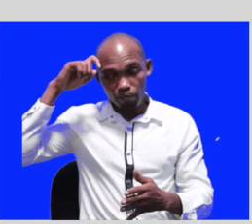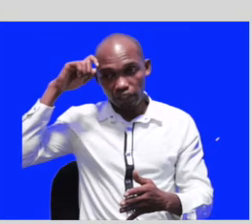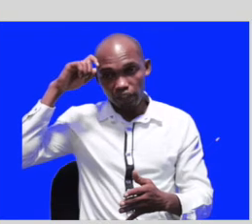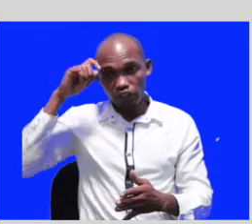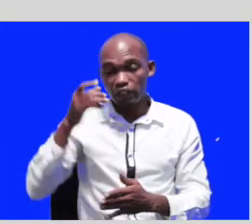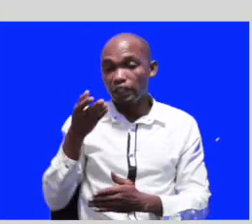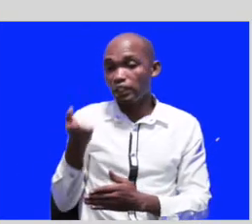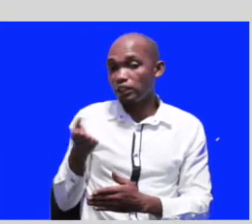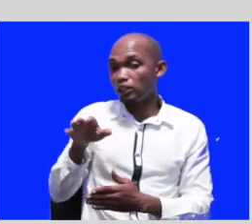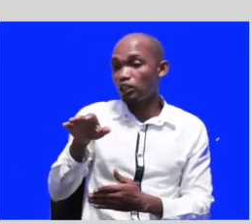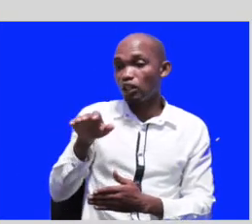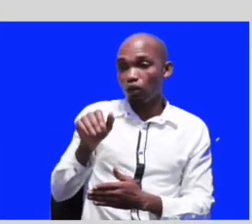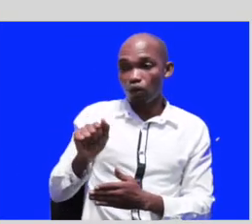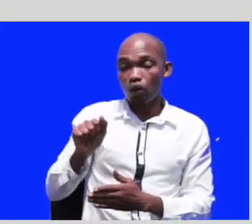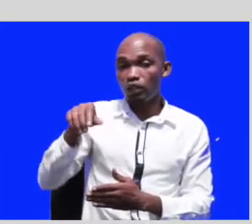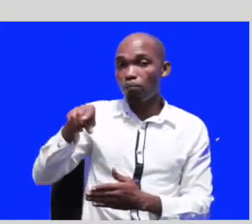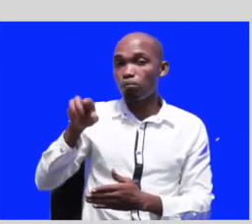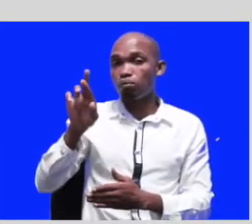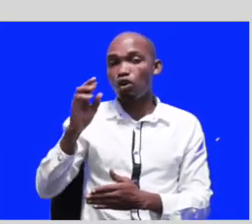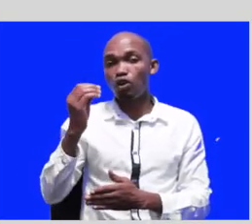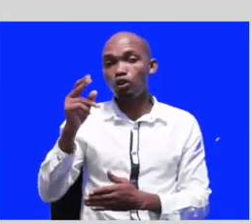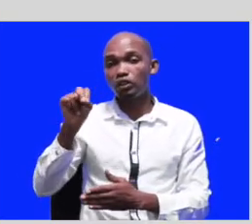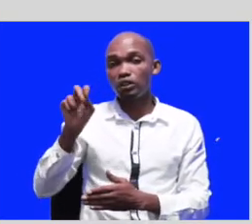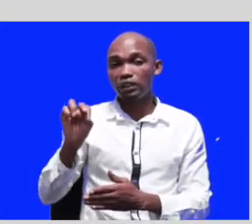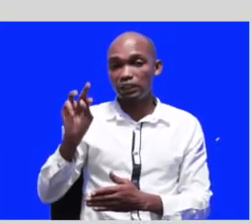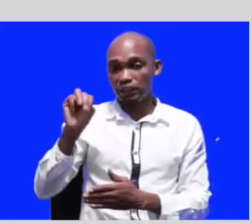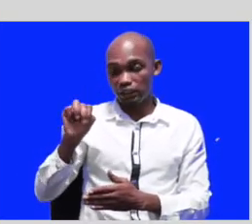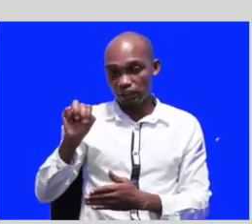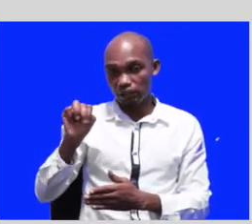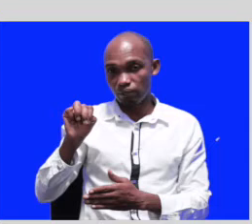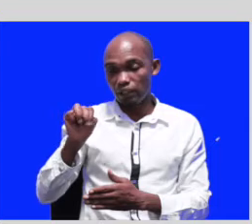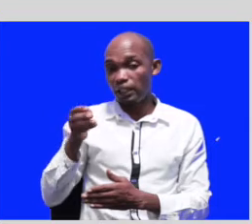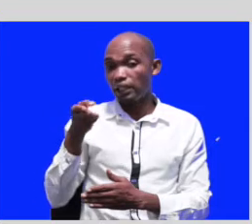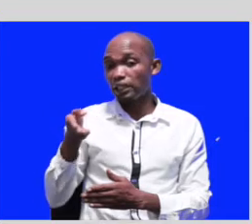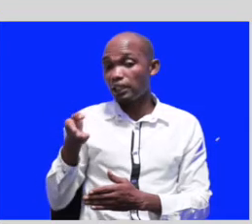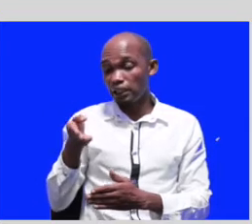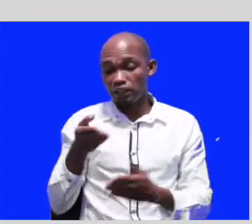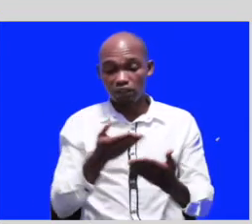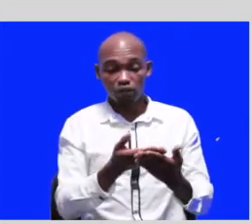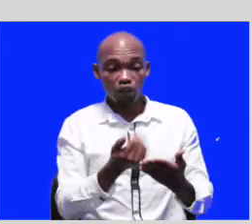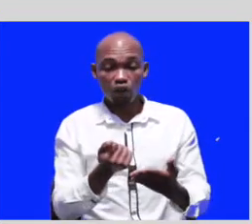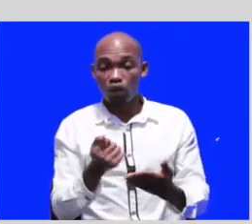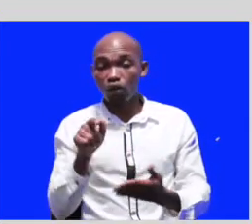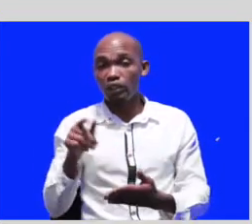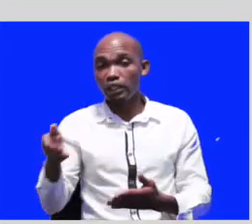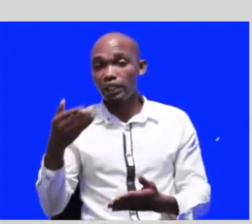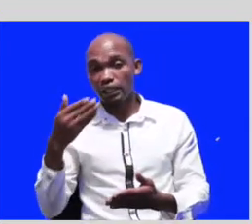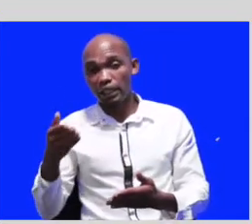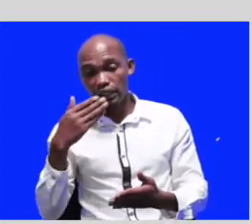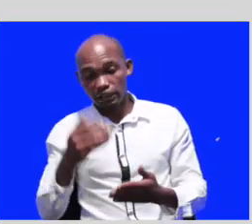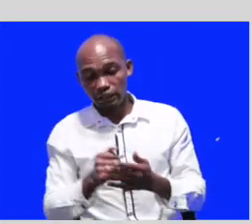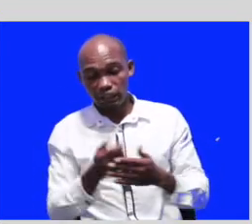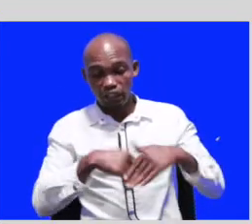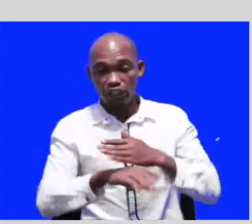Later polymers such as proteins, lipids, and carbohydrates were formed. The first single-celled organisms arose